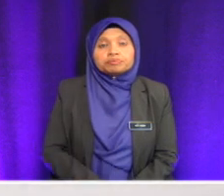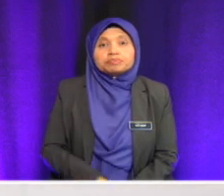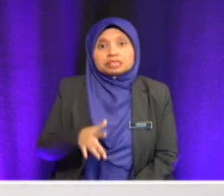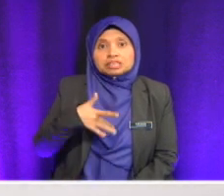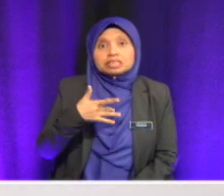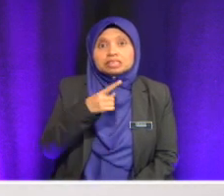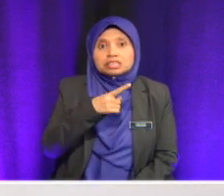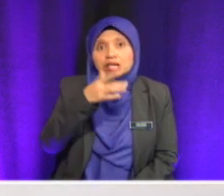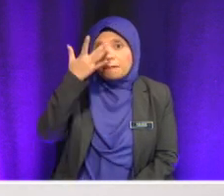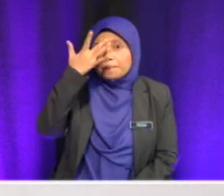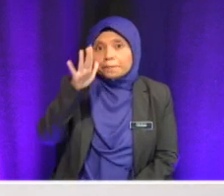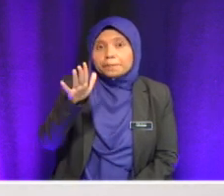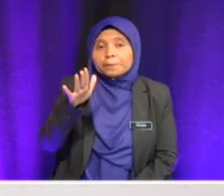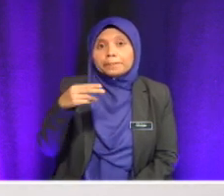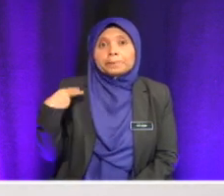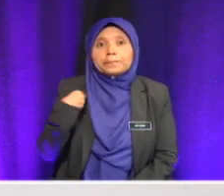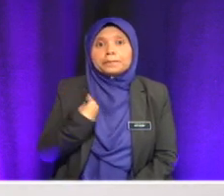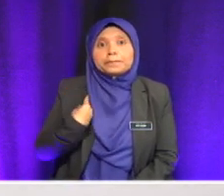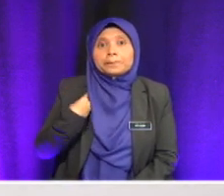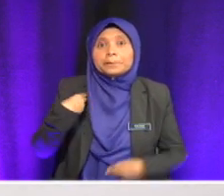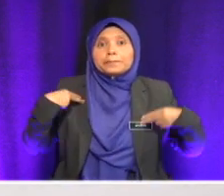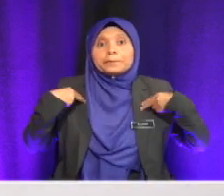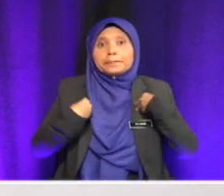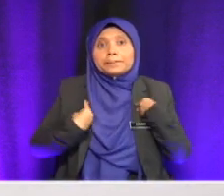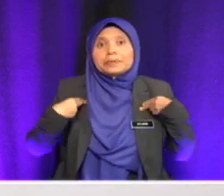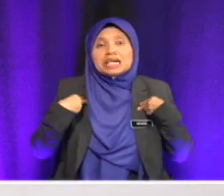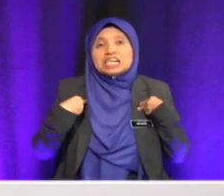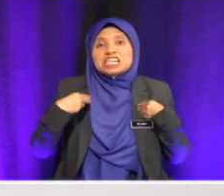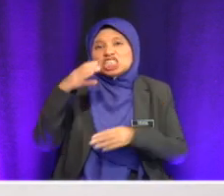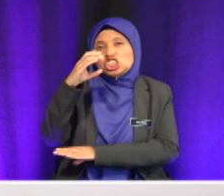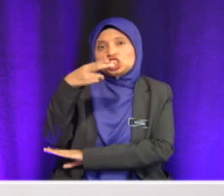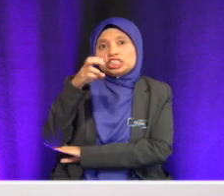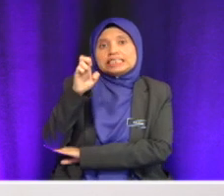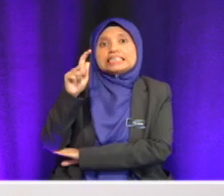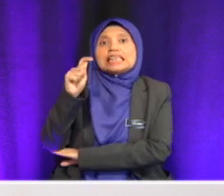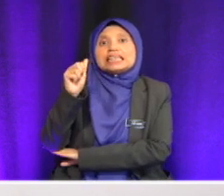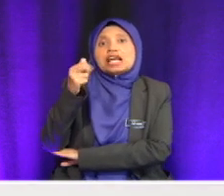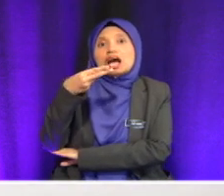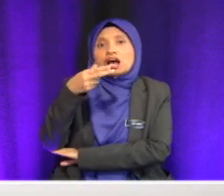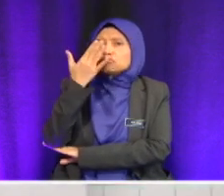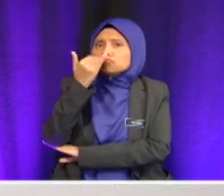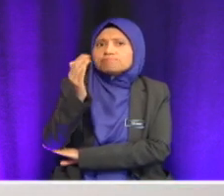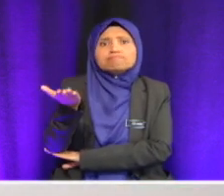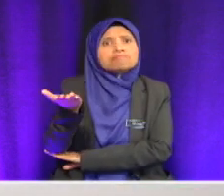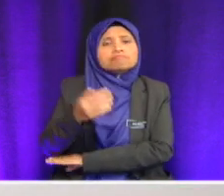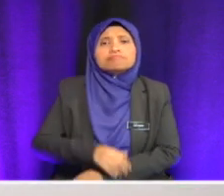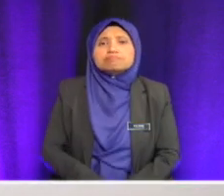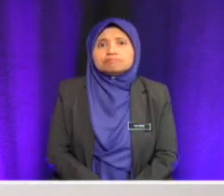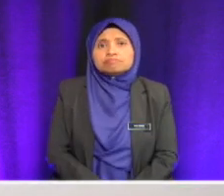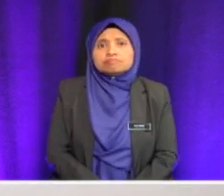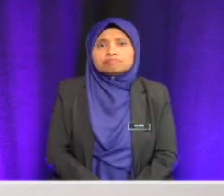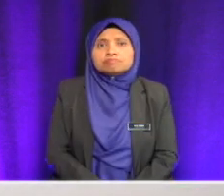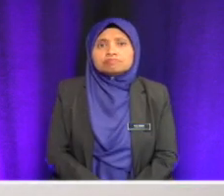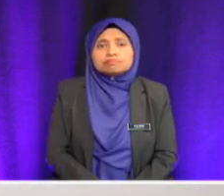most intelligent animals is cheetah. Cheetah. So why do you choose a cheetah as the most intelligent